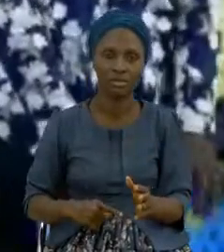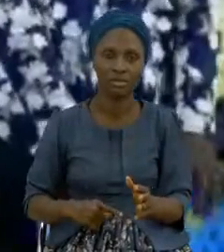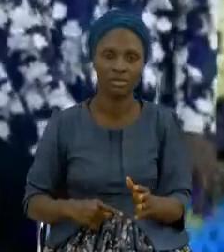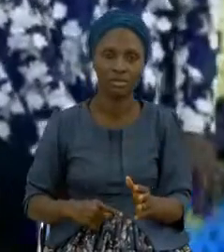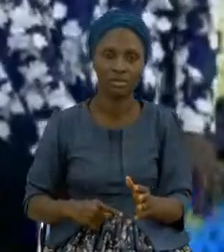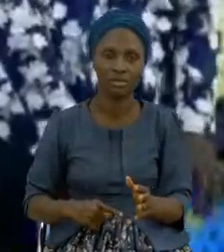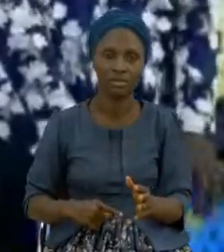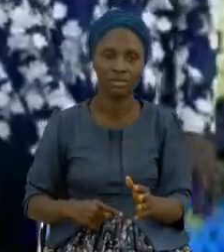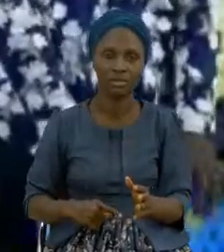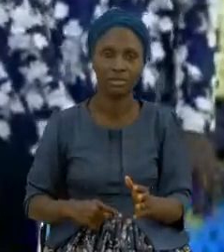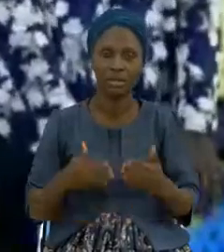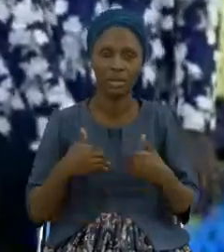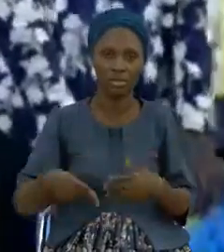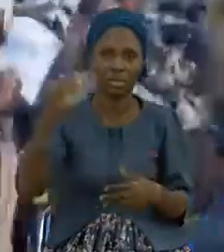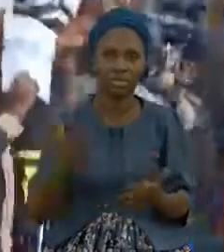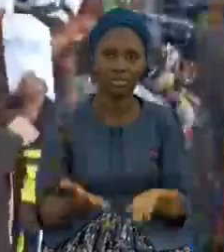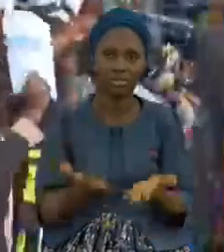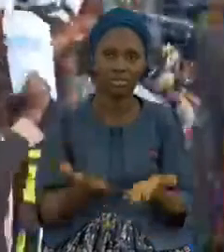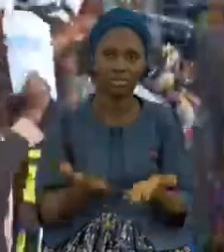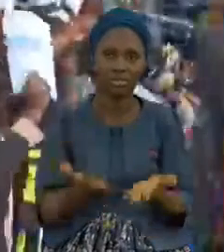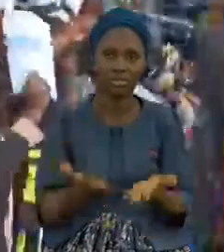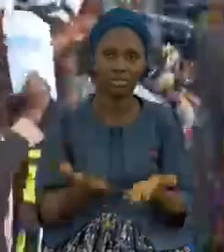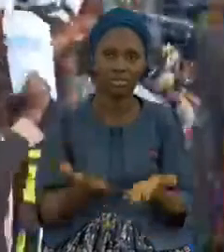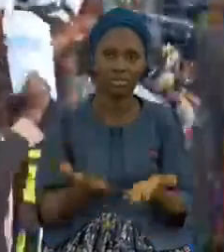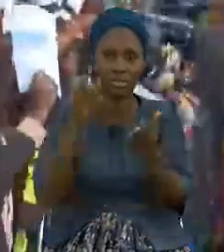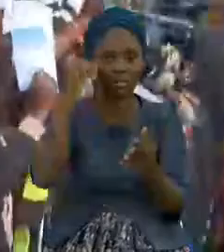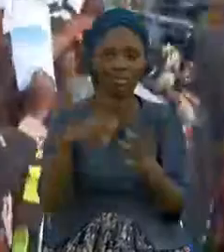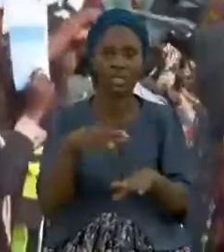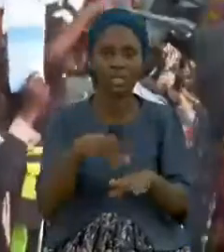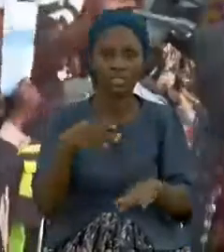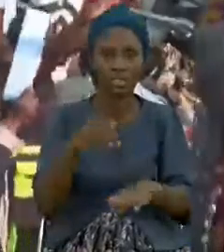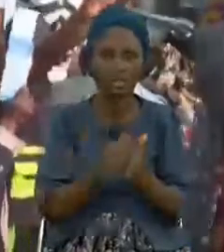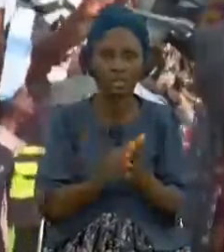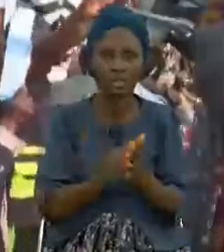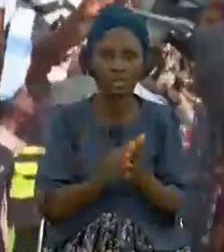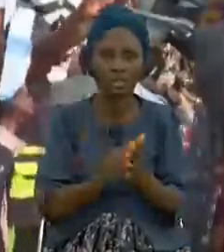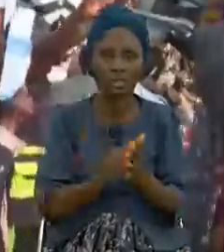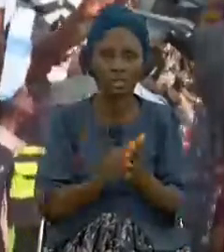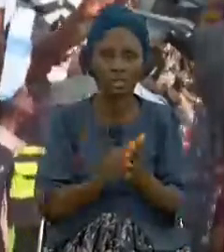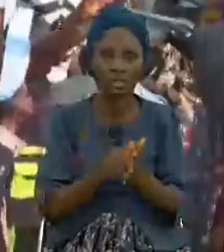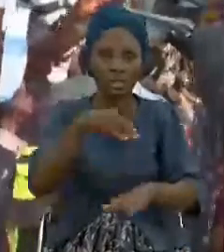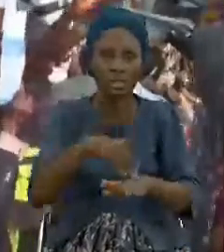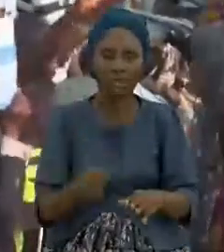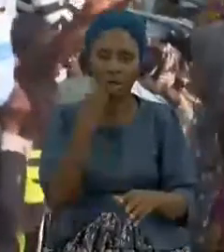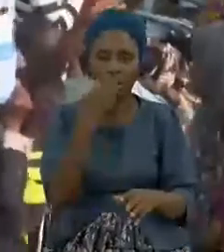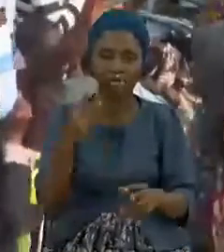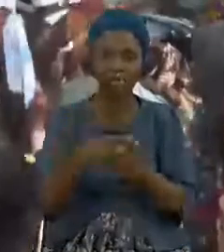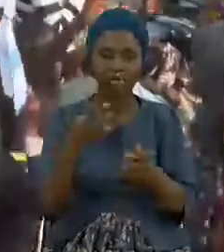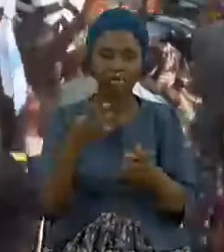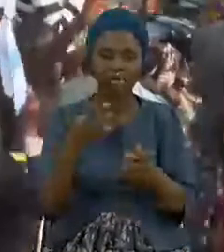that at the mention of the name of Jesus, every knee shall bow.